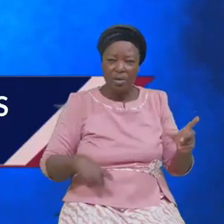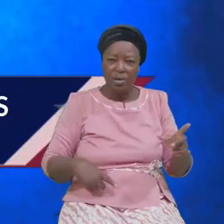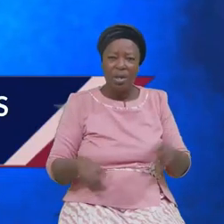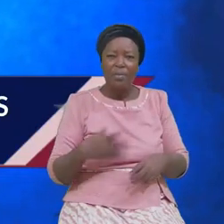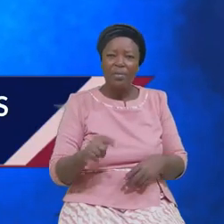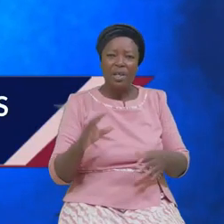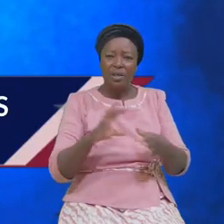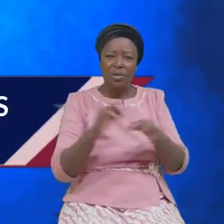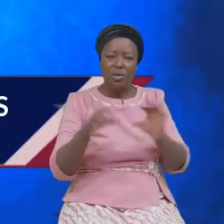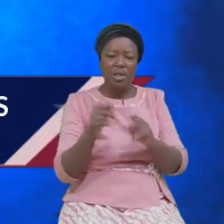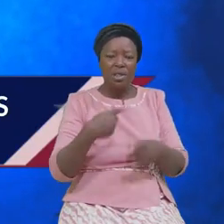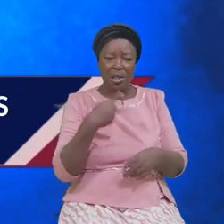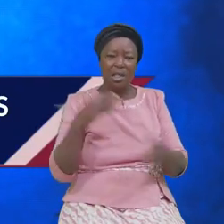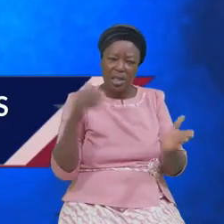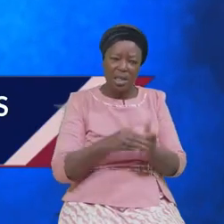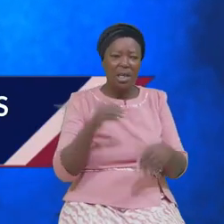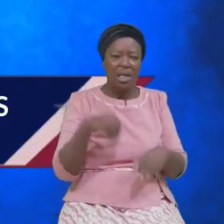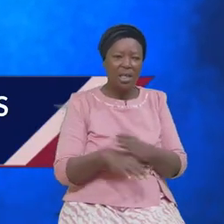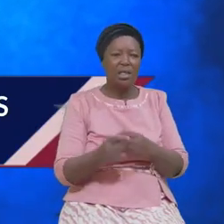is repeated here in Psalm